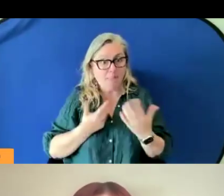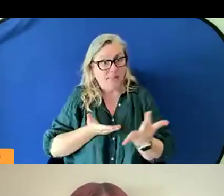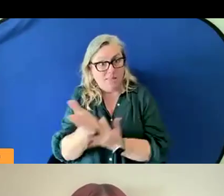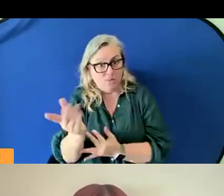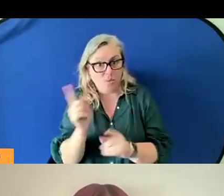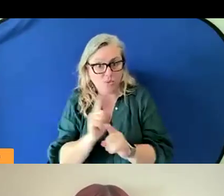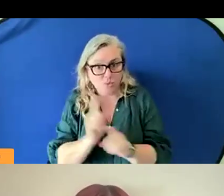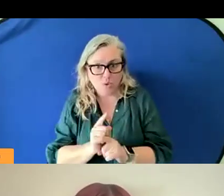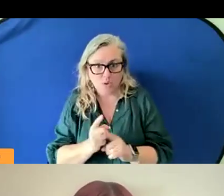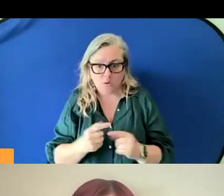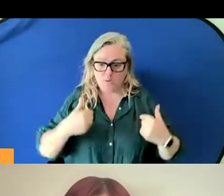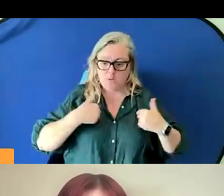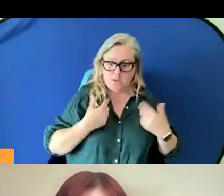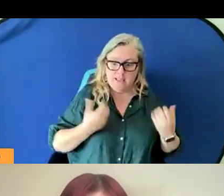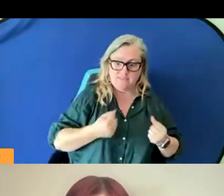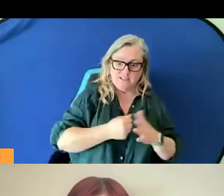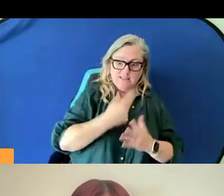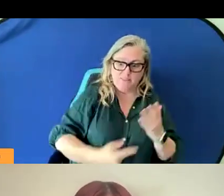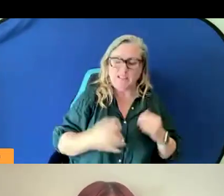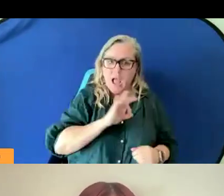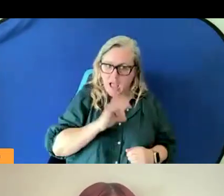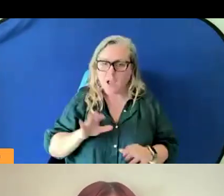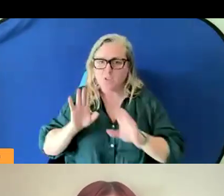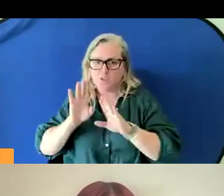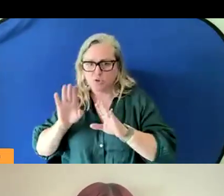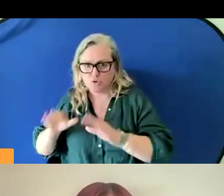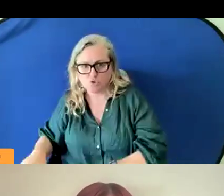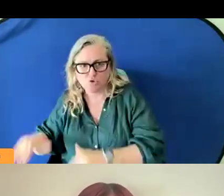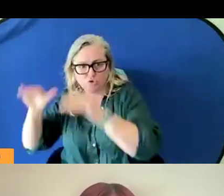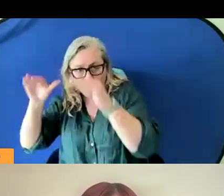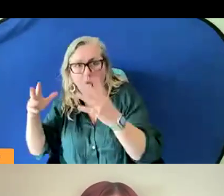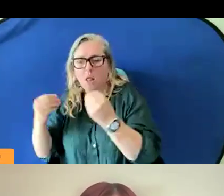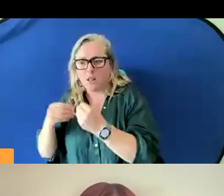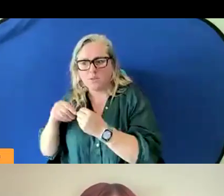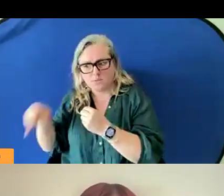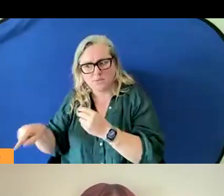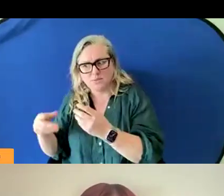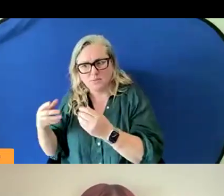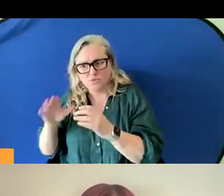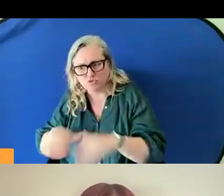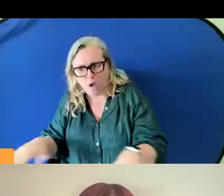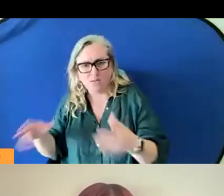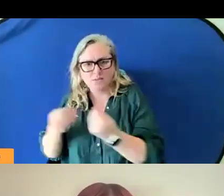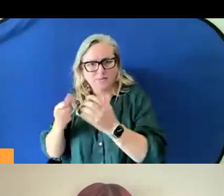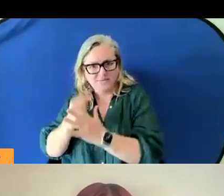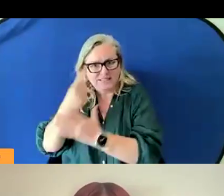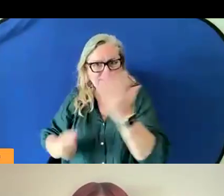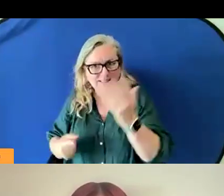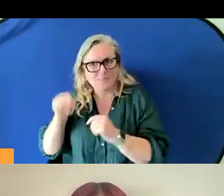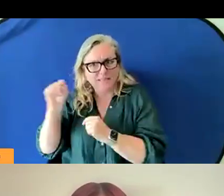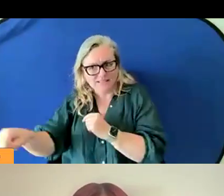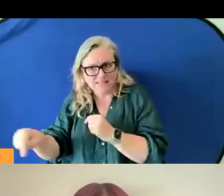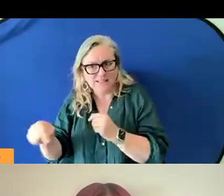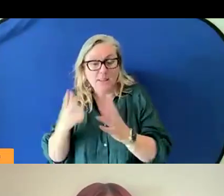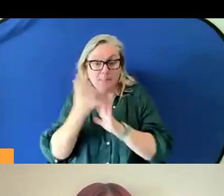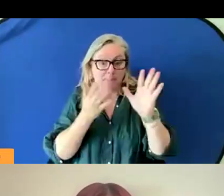journeys, but not with a disability. My child will go through those journeys with a disability, and there's a gap in knowledge. And I think that